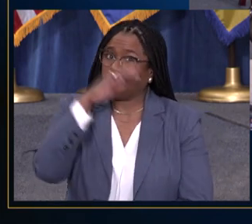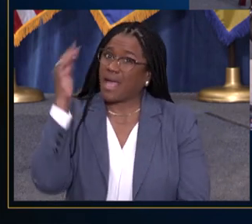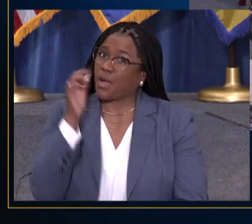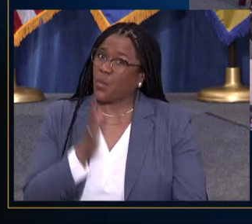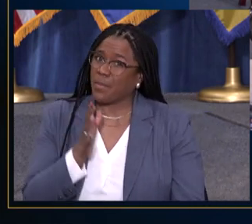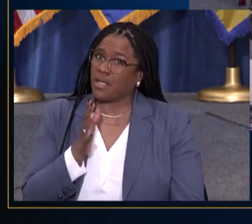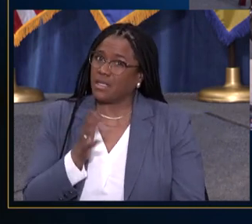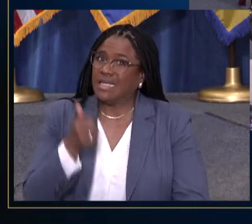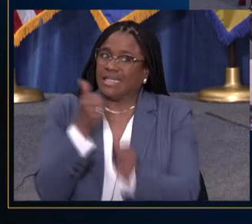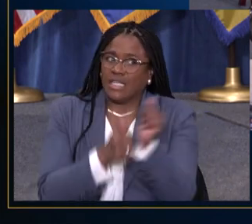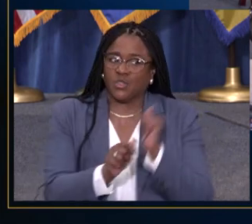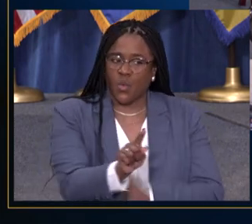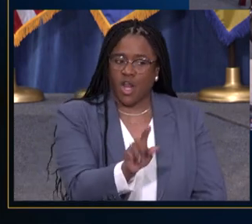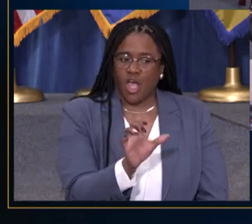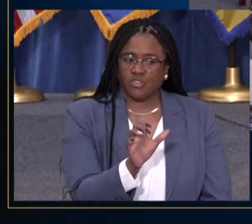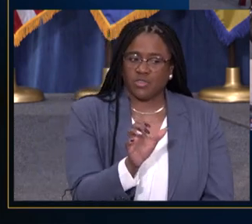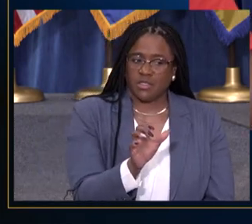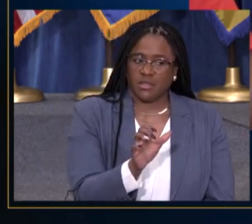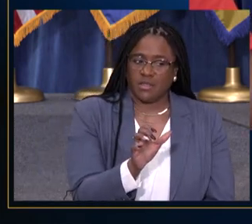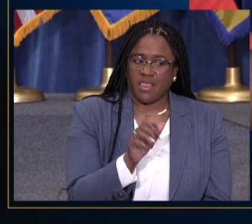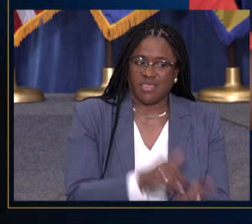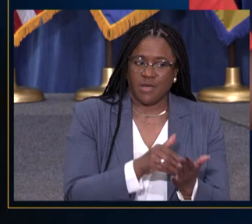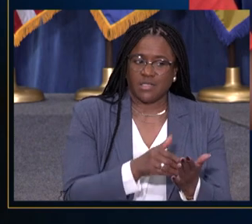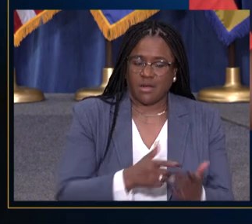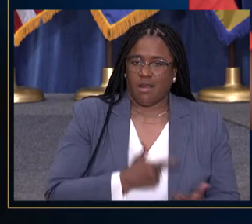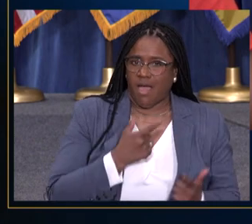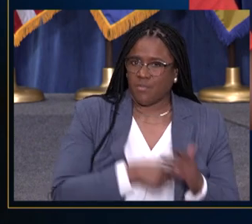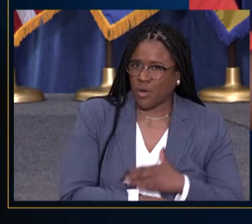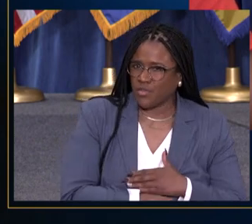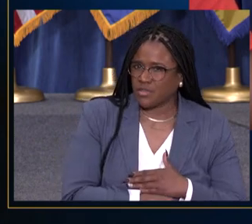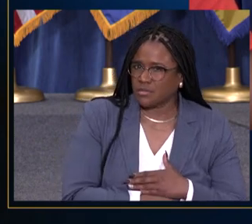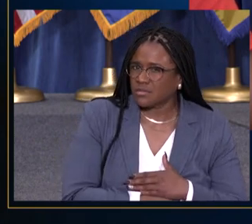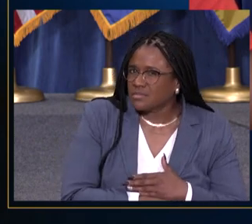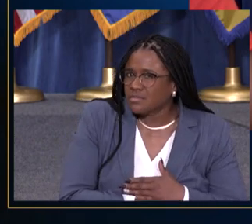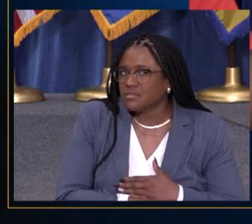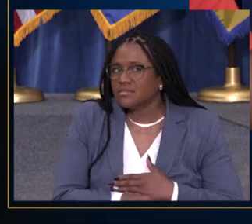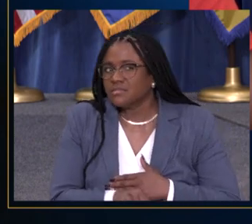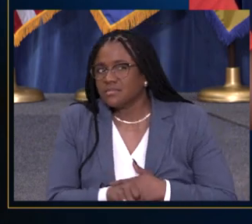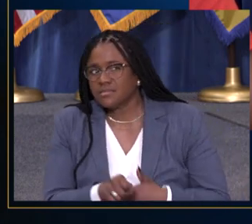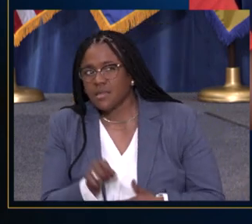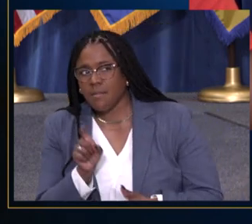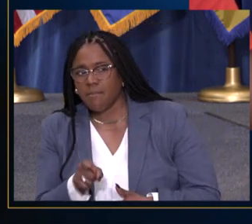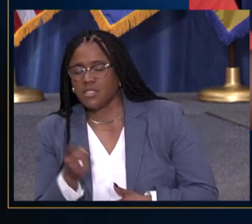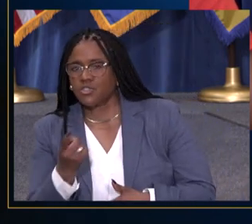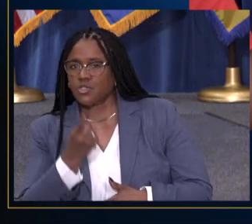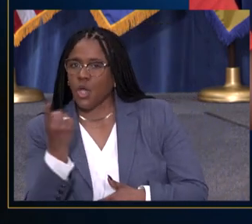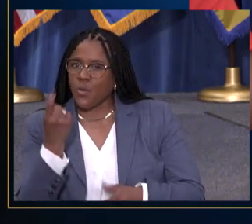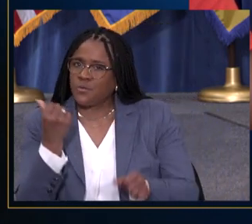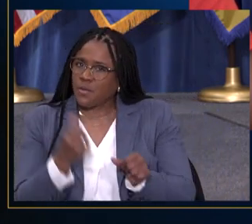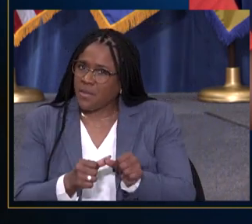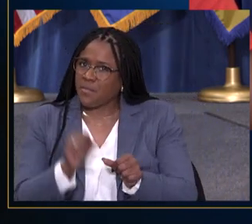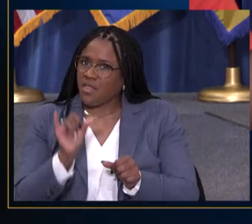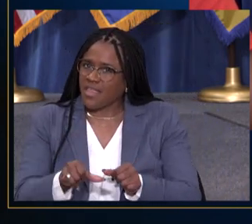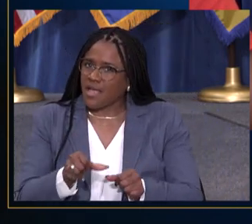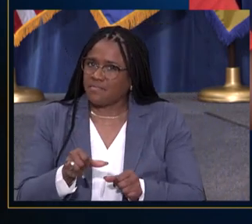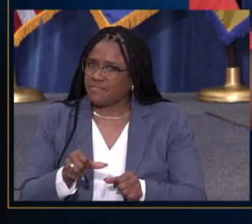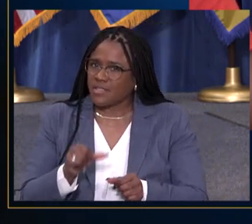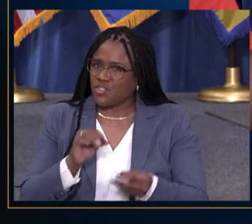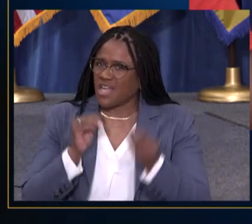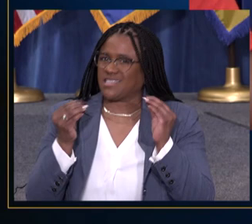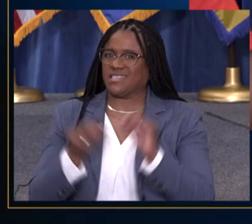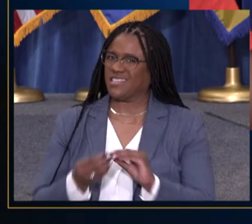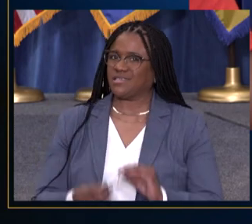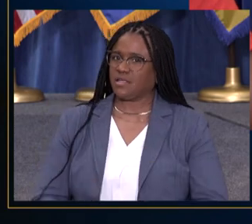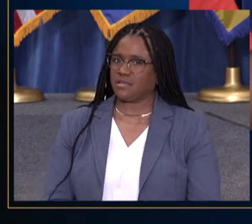per 100,000 live births. And I think we have to always remember that these are not